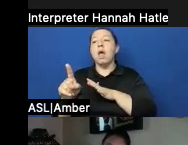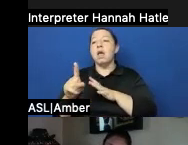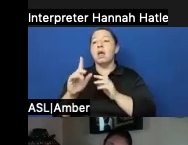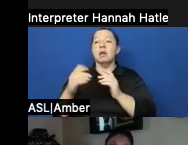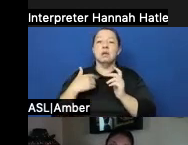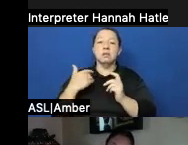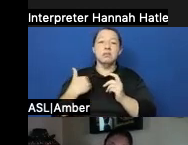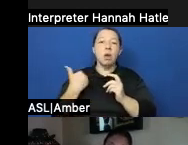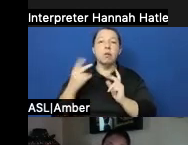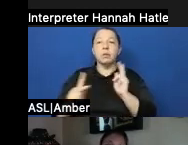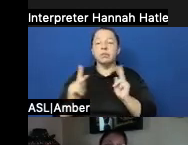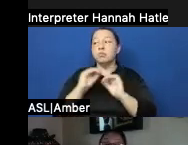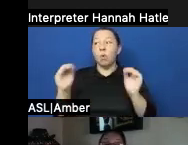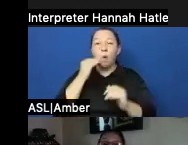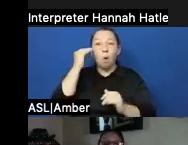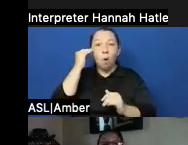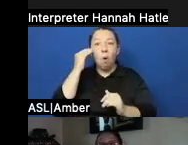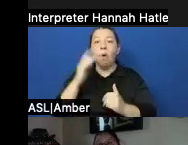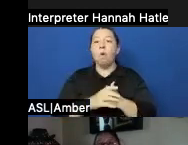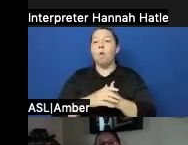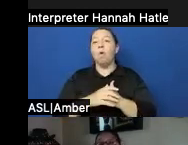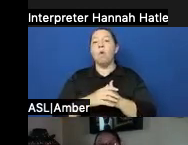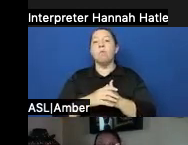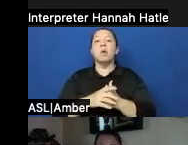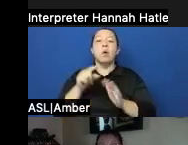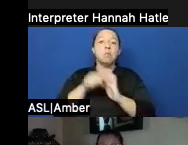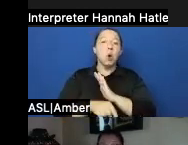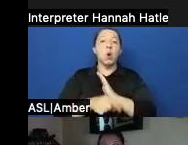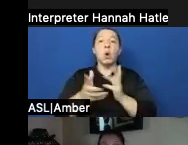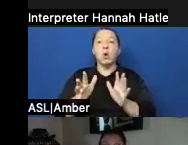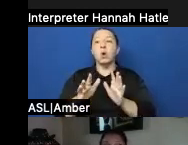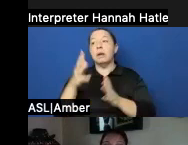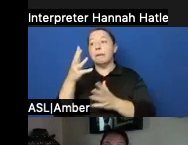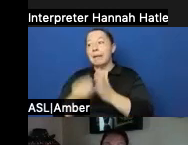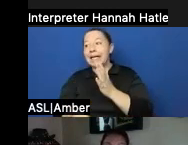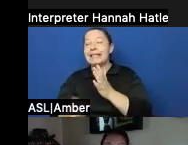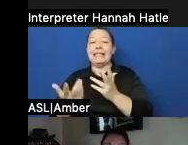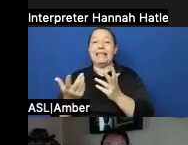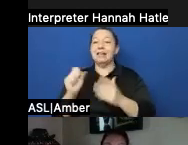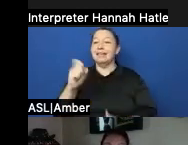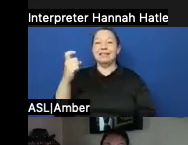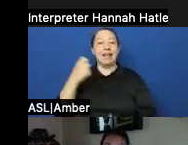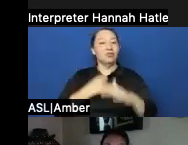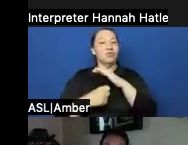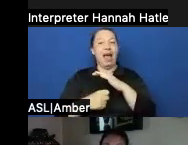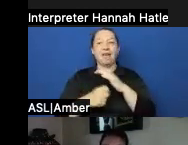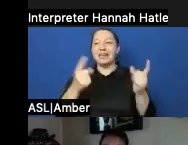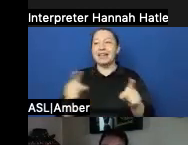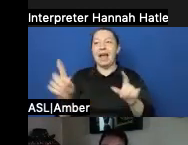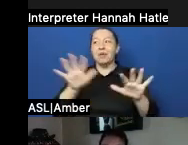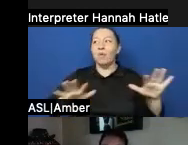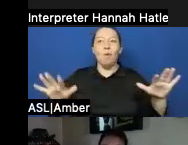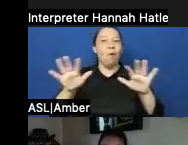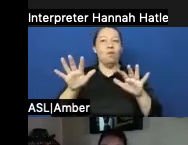like sex trafficking intersects everywhere at all times. It's an intersection that's